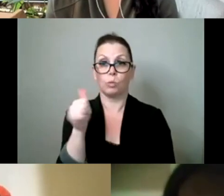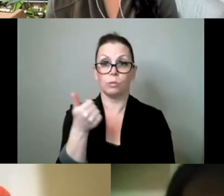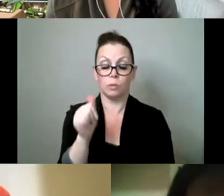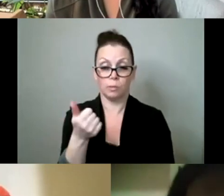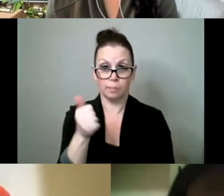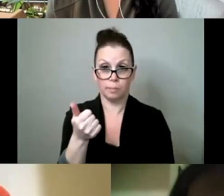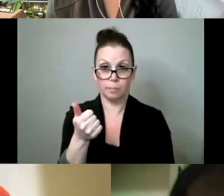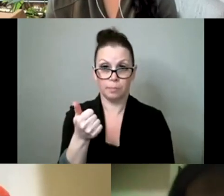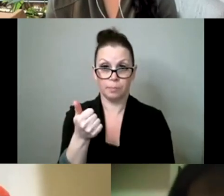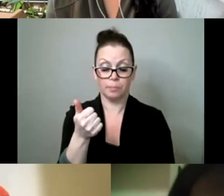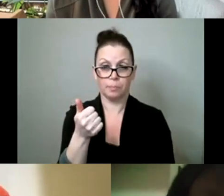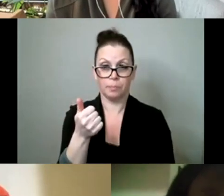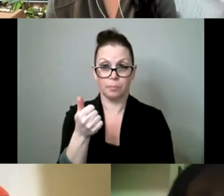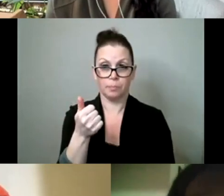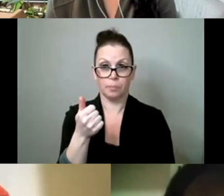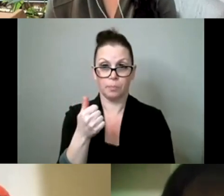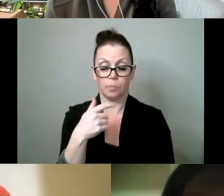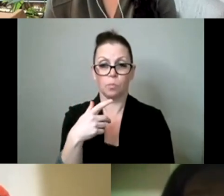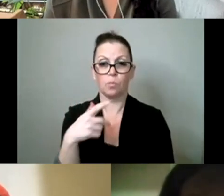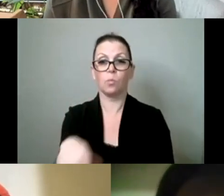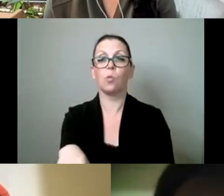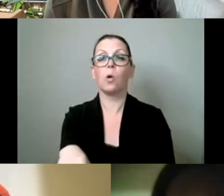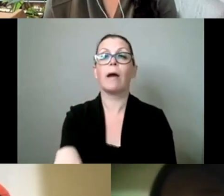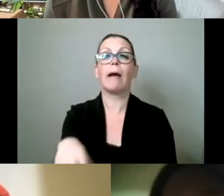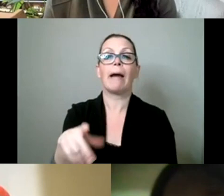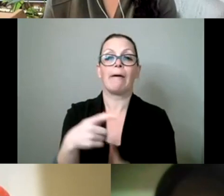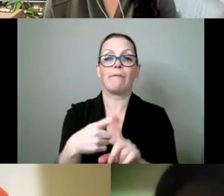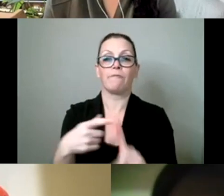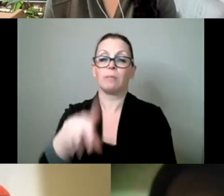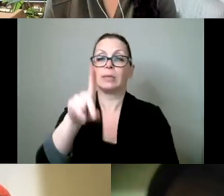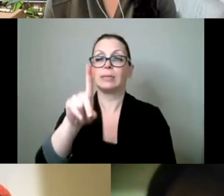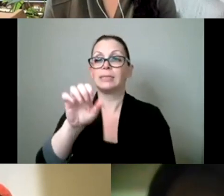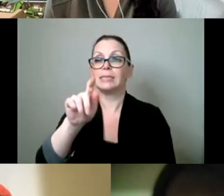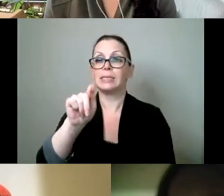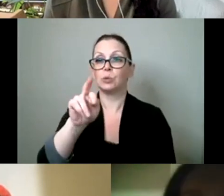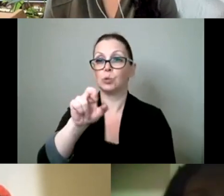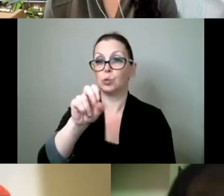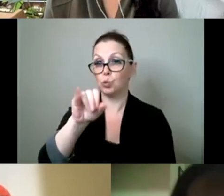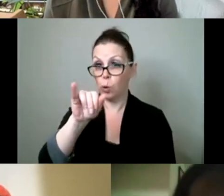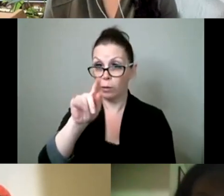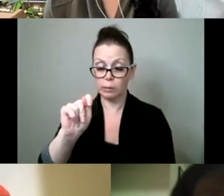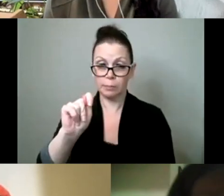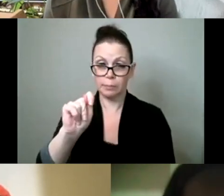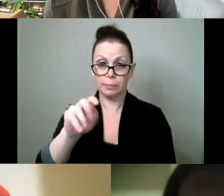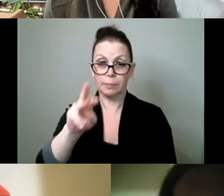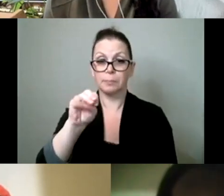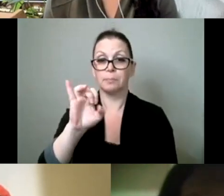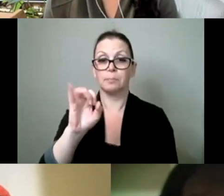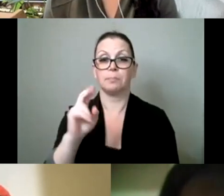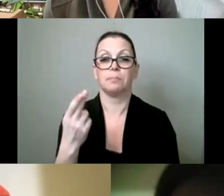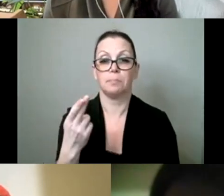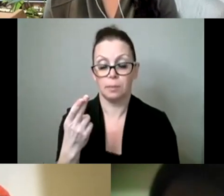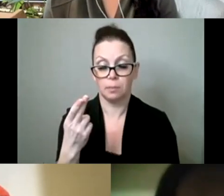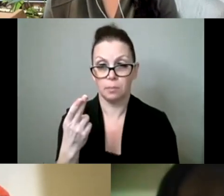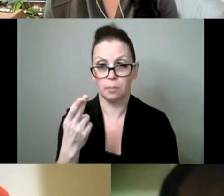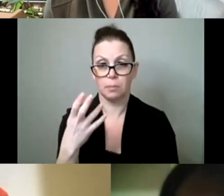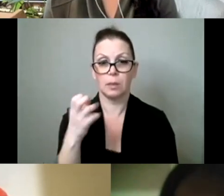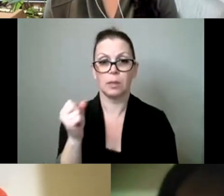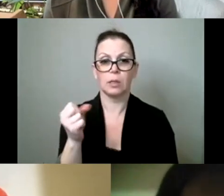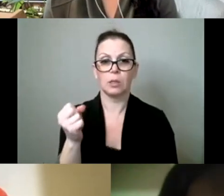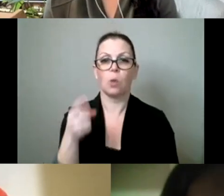here I'm based out of Detroit, Michigan. So Michigan had the film incentives. It's all like major movies